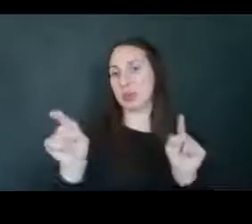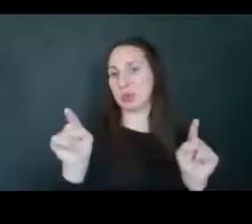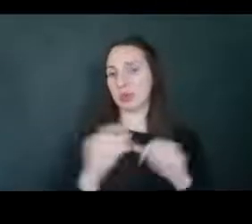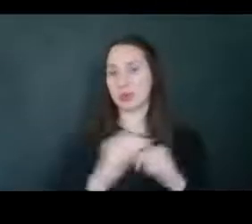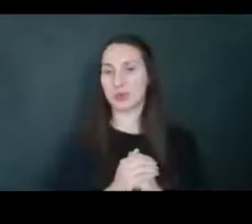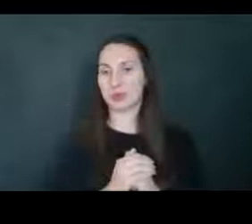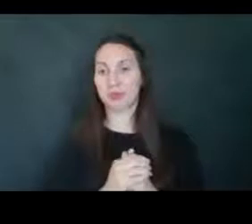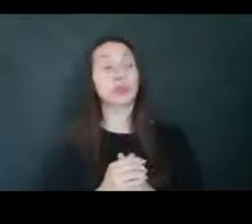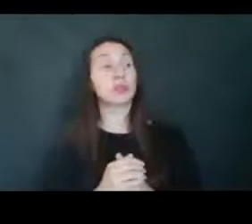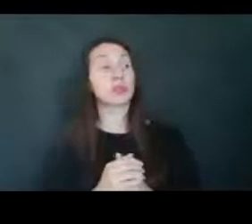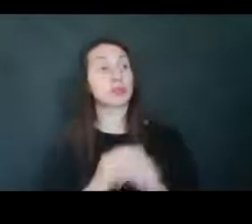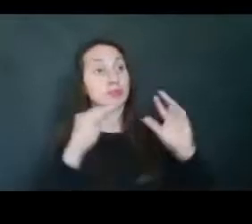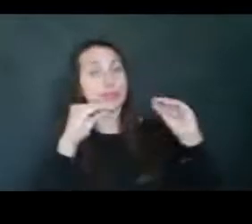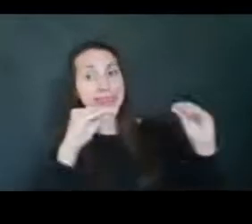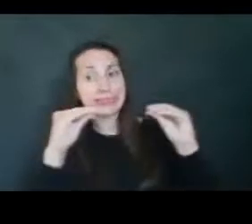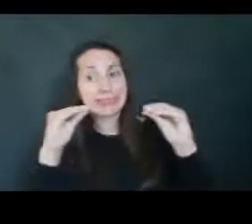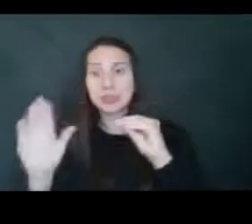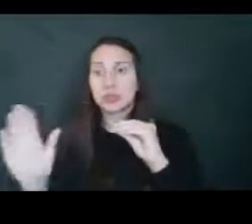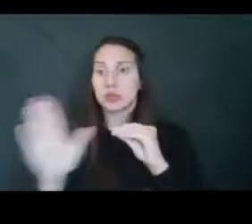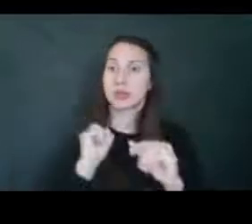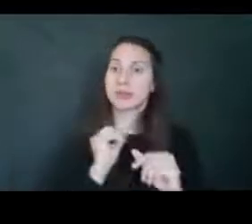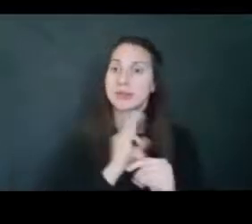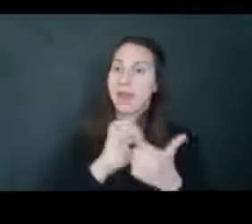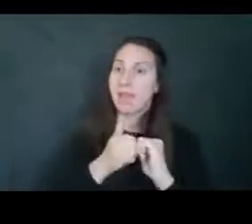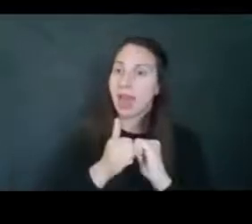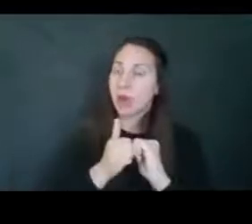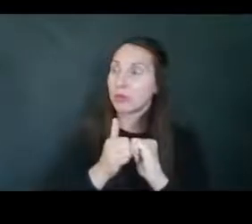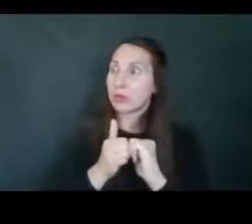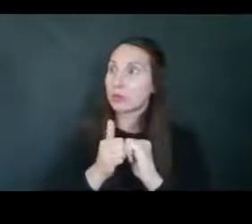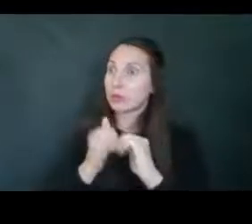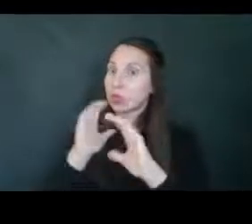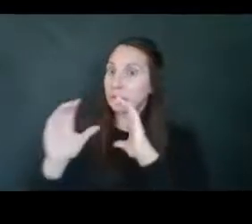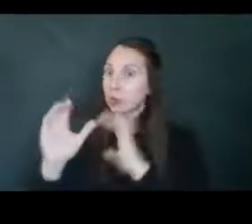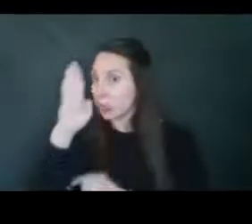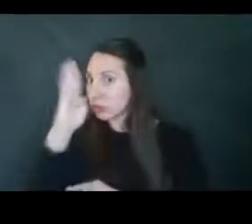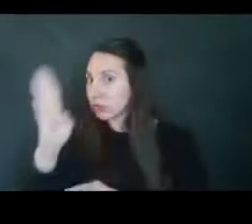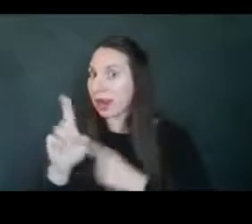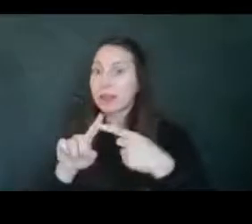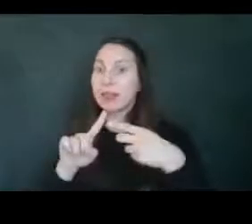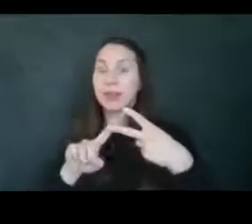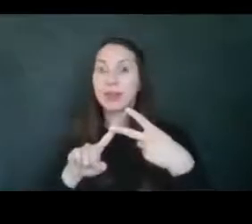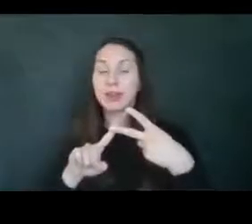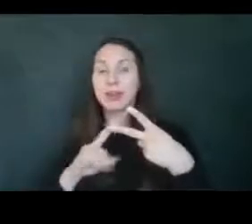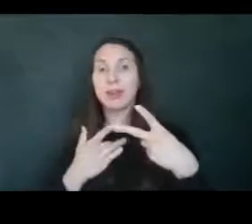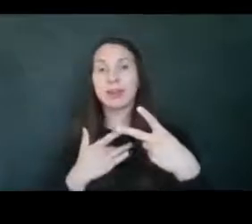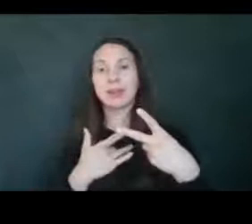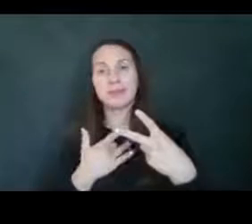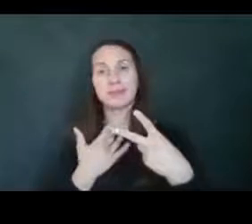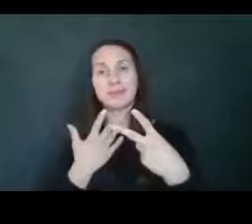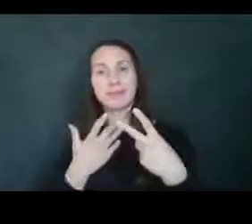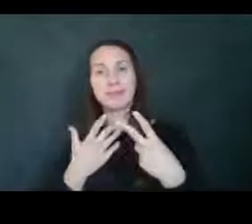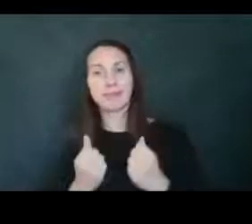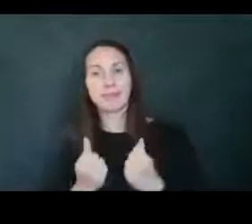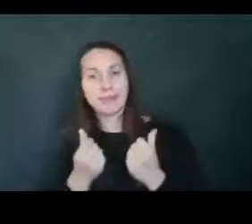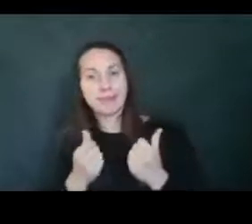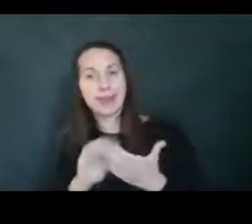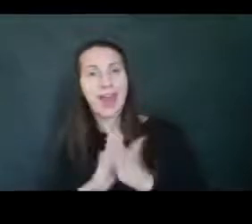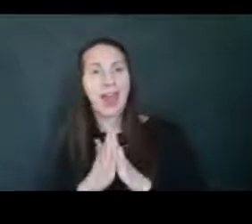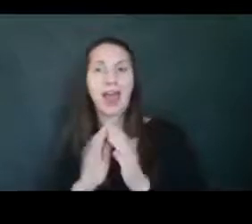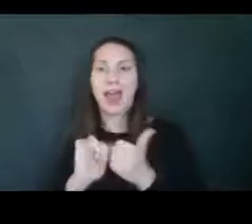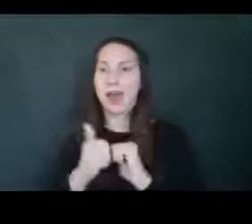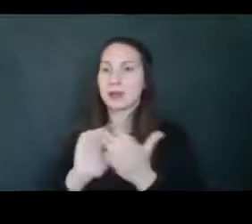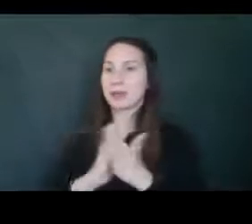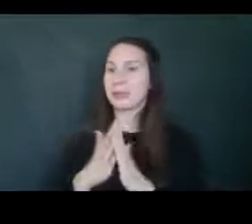communicate clearly, and invite everyone to the table benefits the larger JCC community. You have